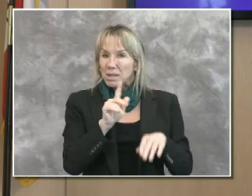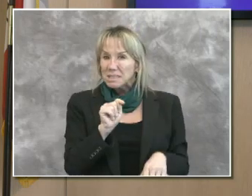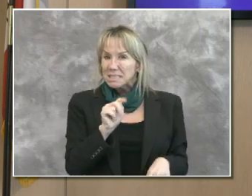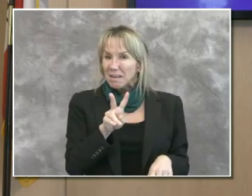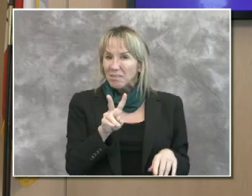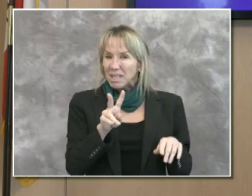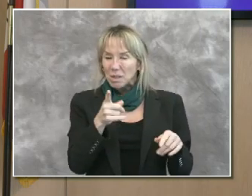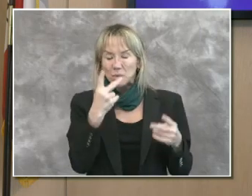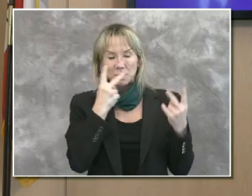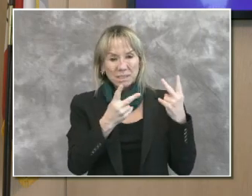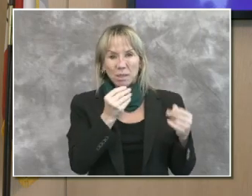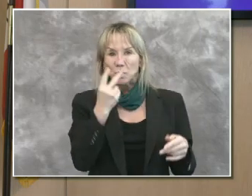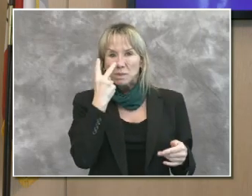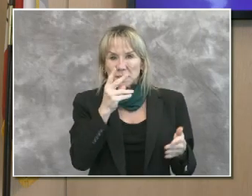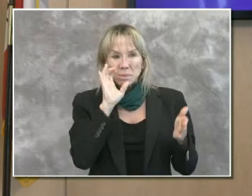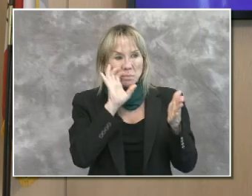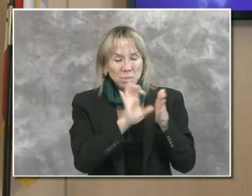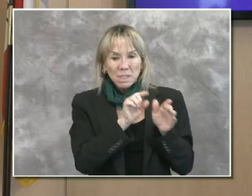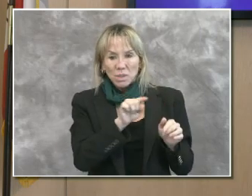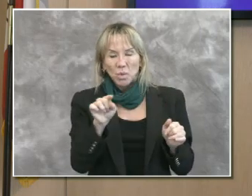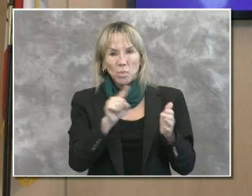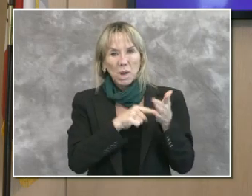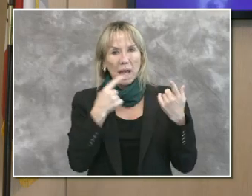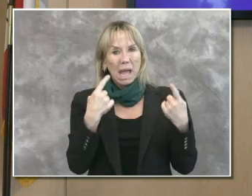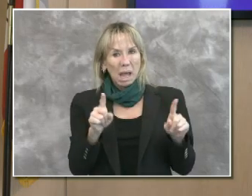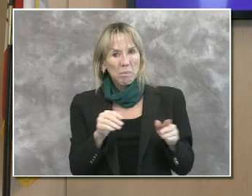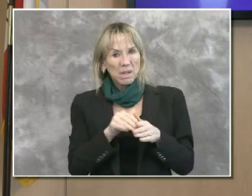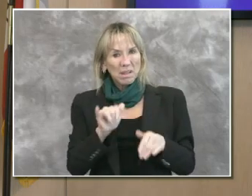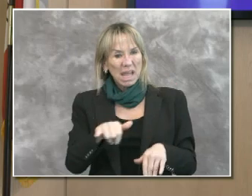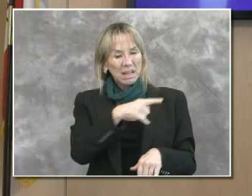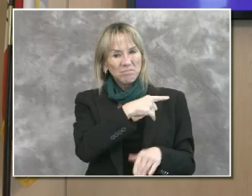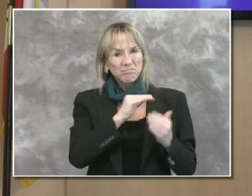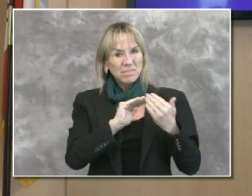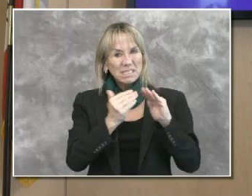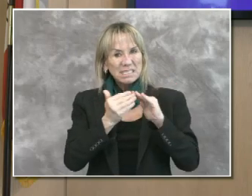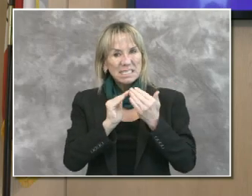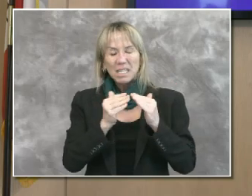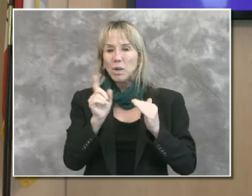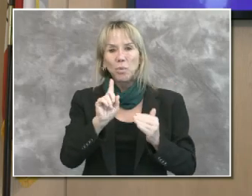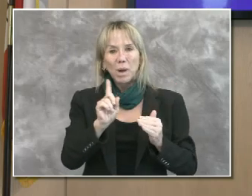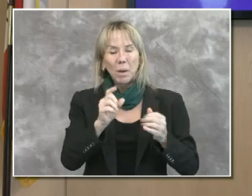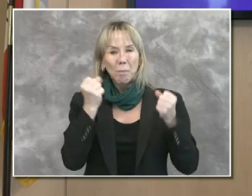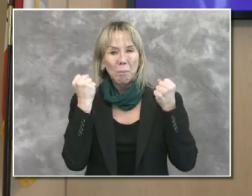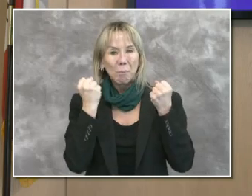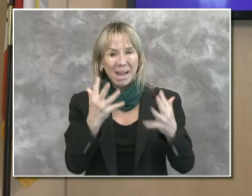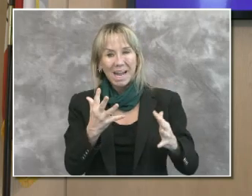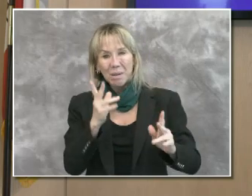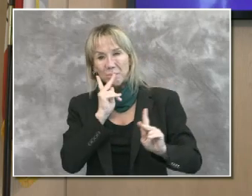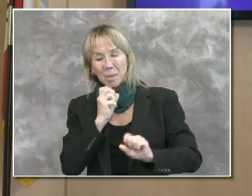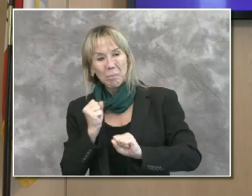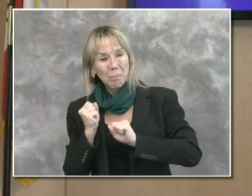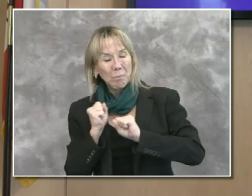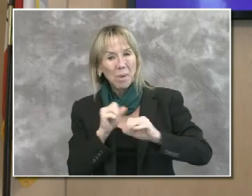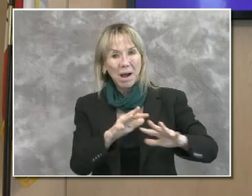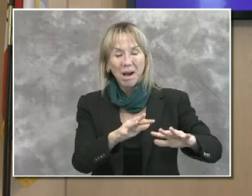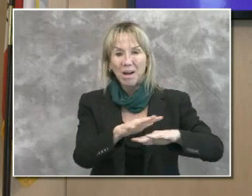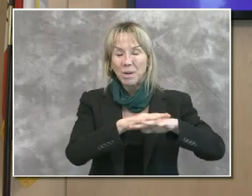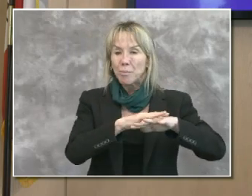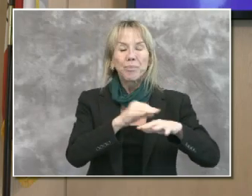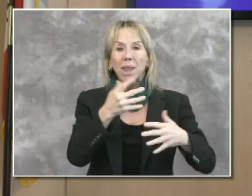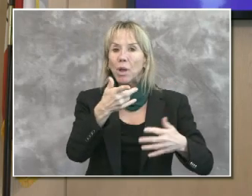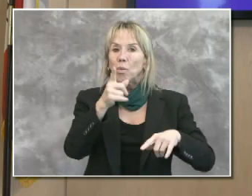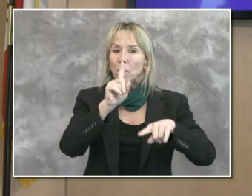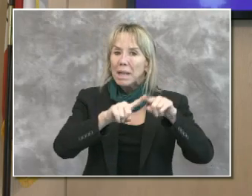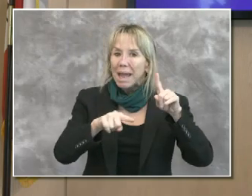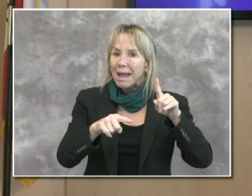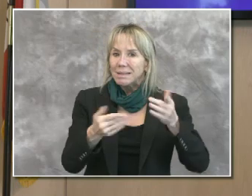horrific pictures play out. It is really important to note that you cannot rebuild an economy if you are in the midst of a pandemic